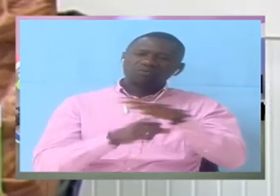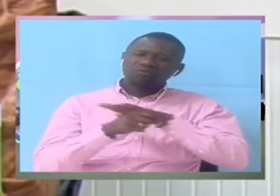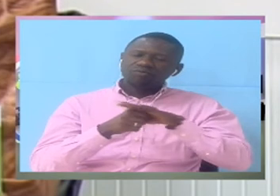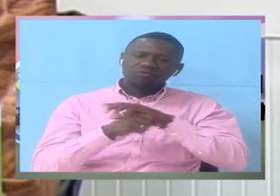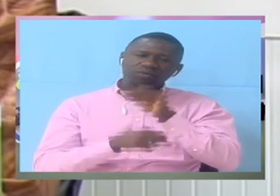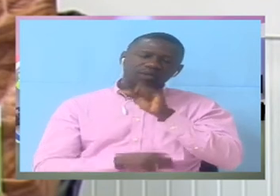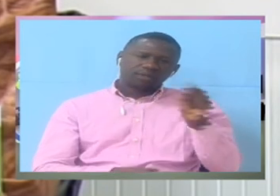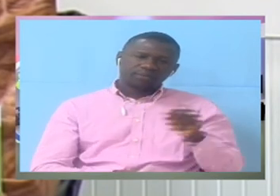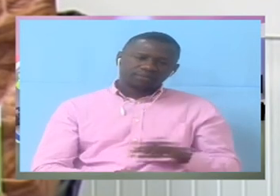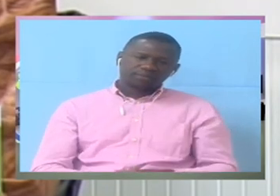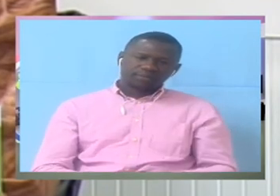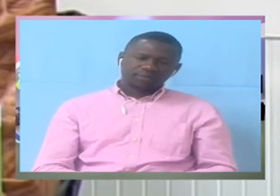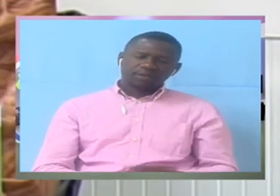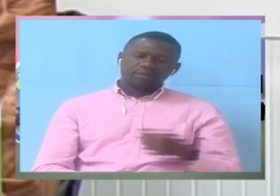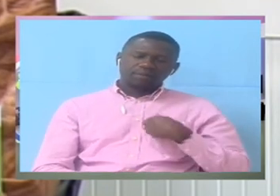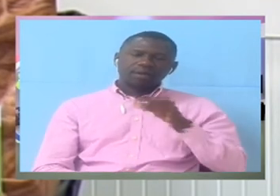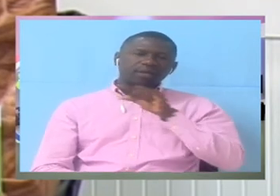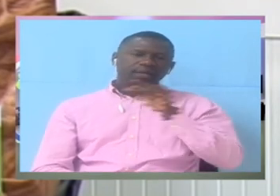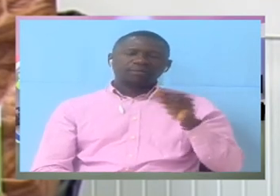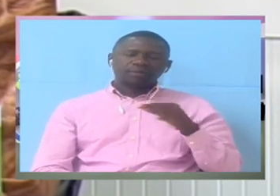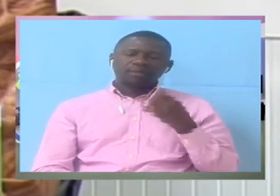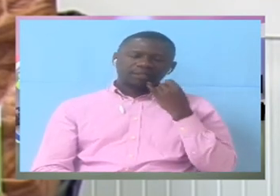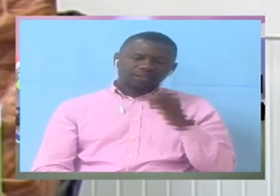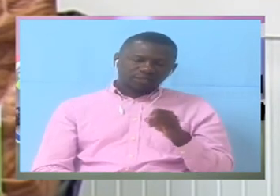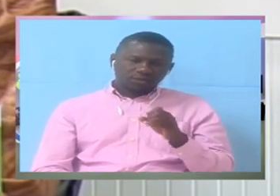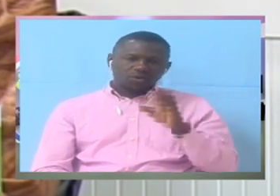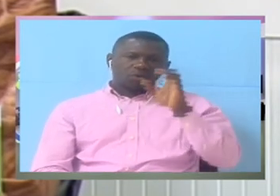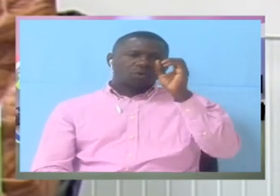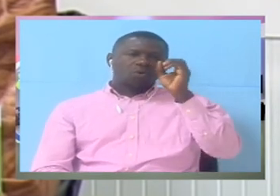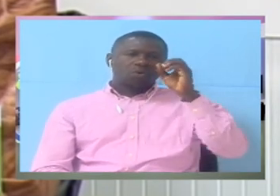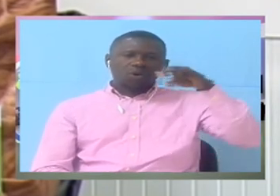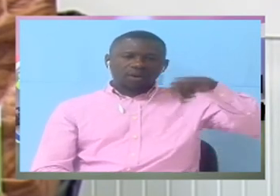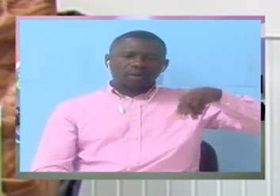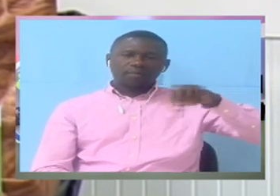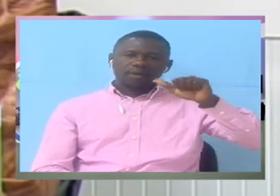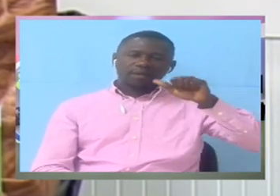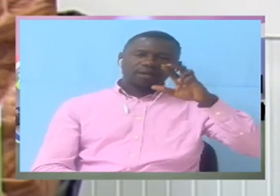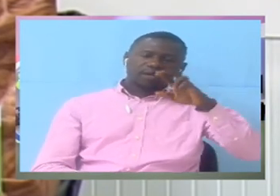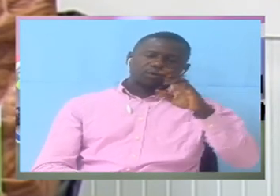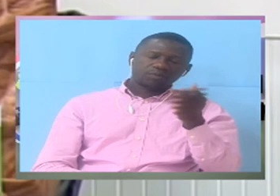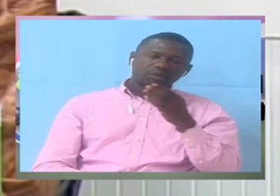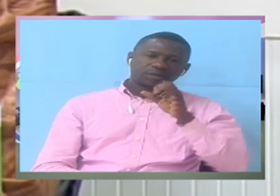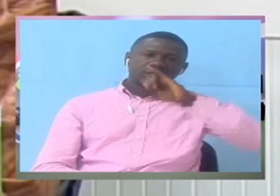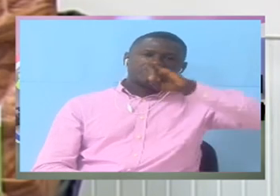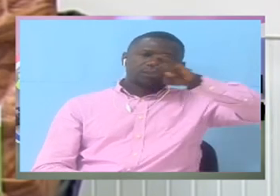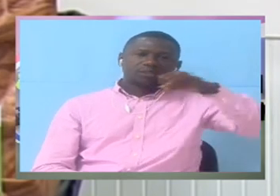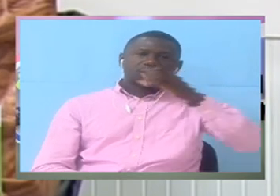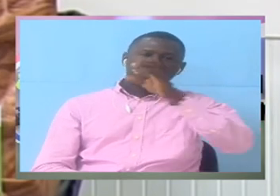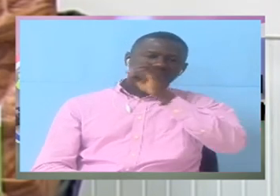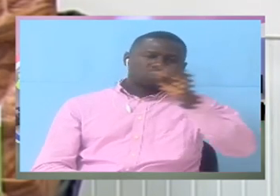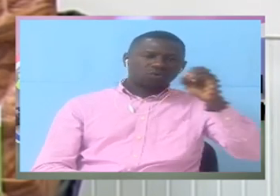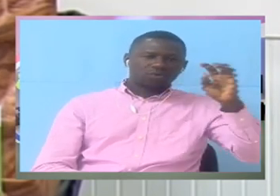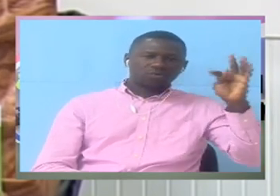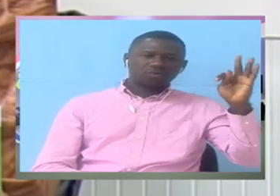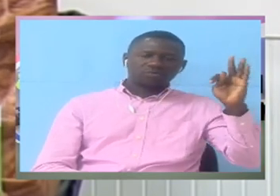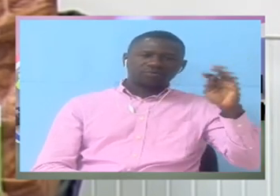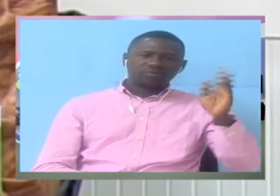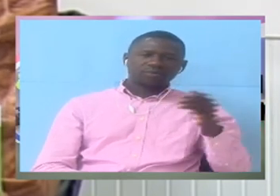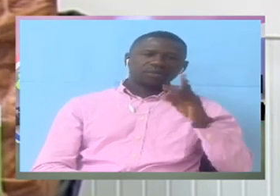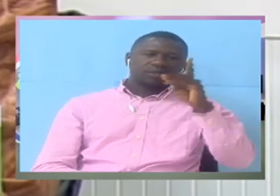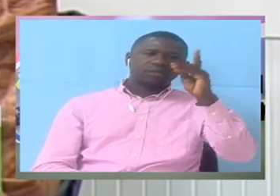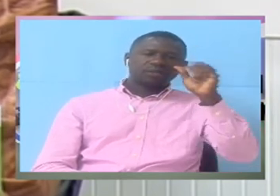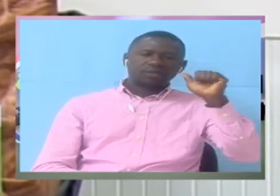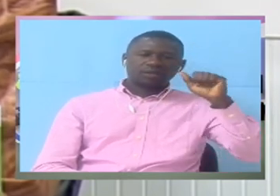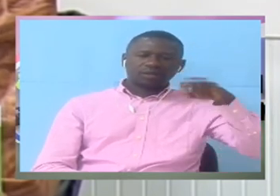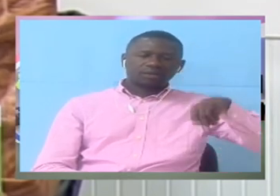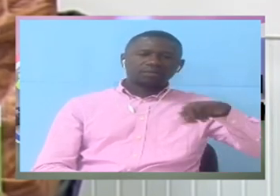Dampha. My name is Omar Joof Dampha. Are you known by any other names? Odo bijele ke ko manu minna.